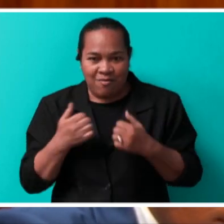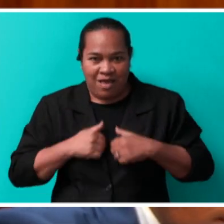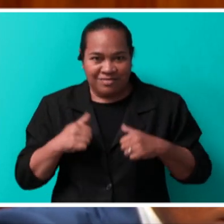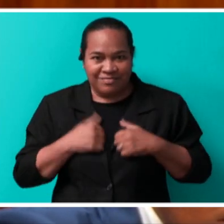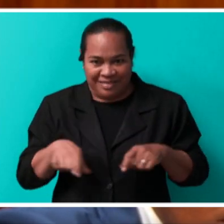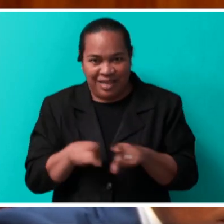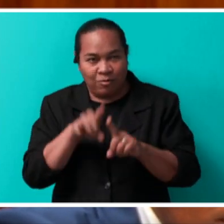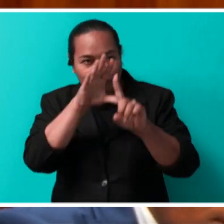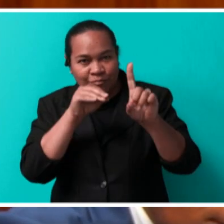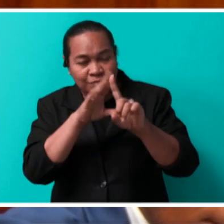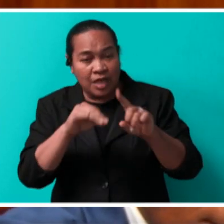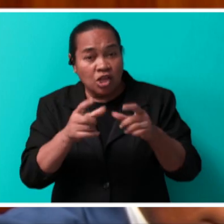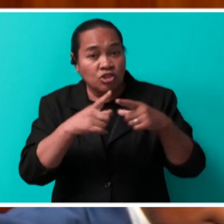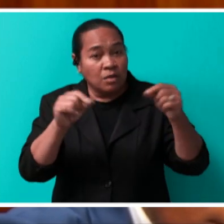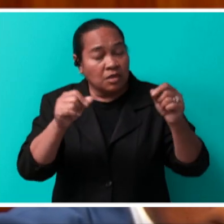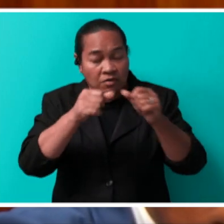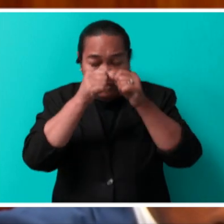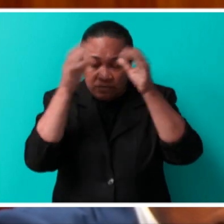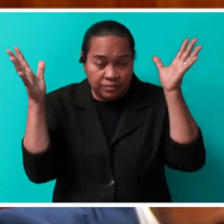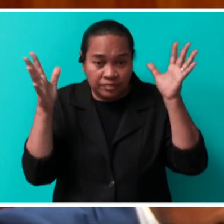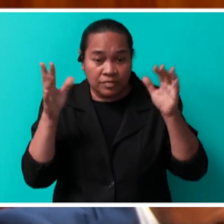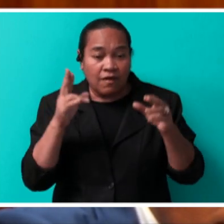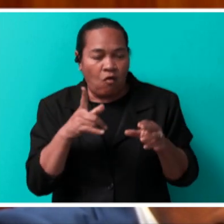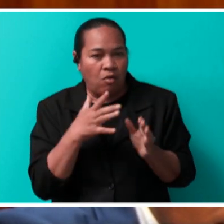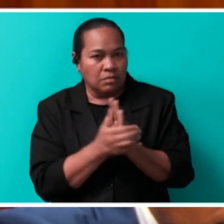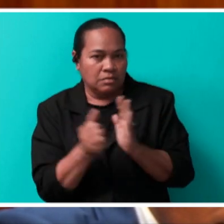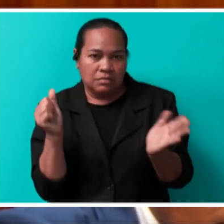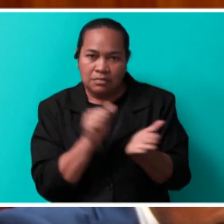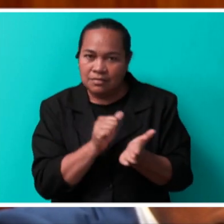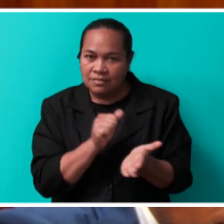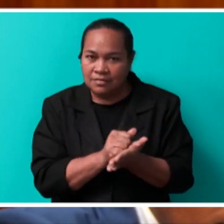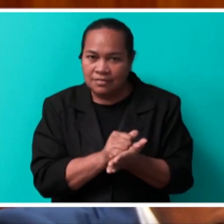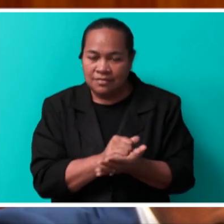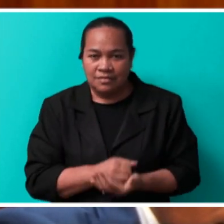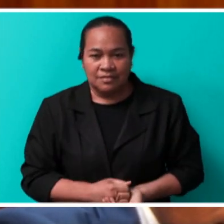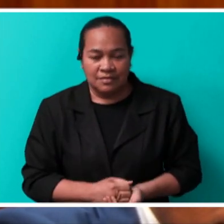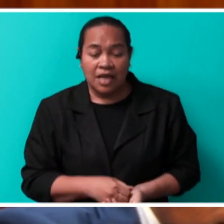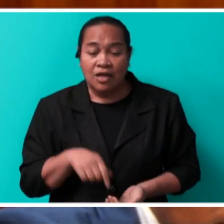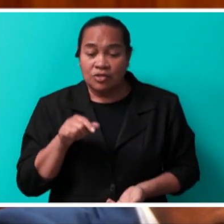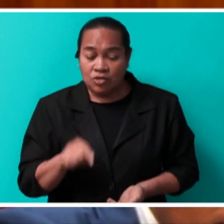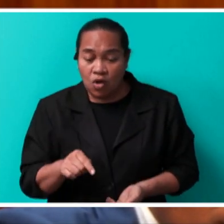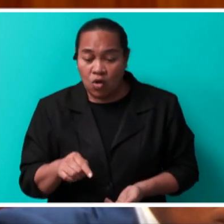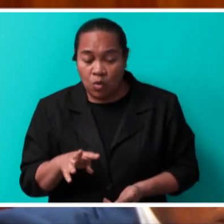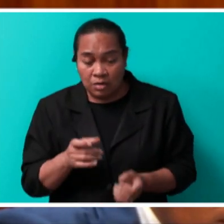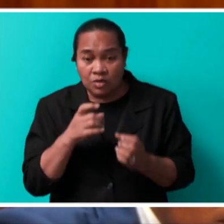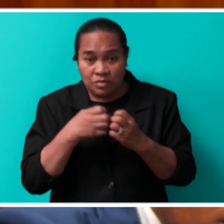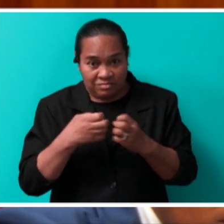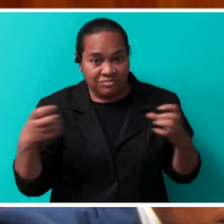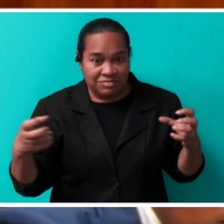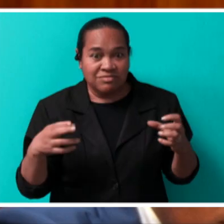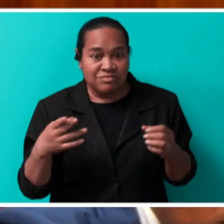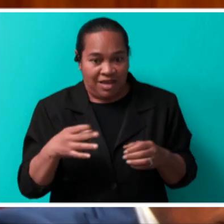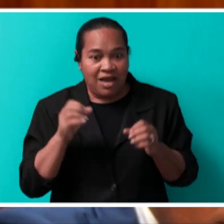are well known for their soft skills, sir. Mr. Speaker, sir, while expanding training opportunities is